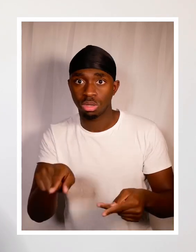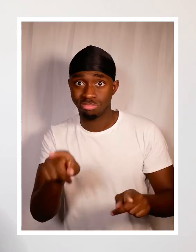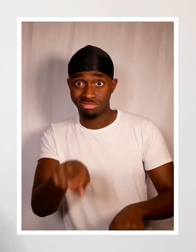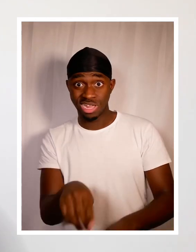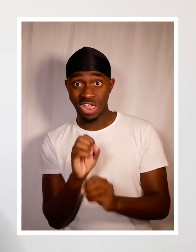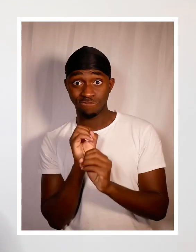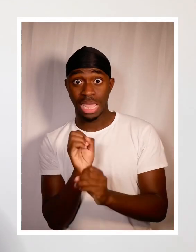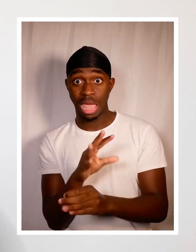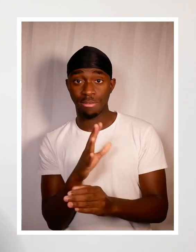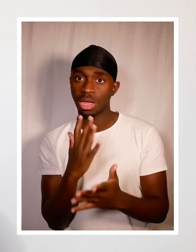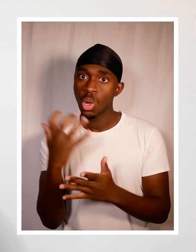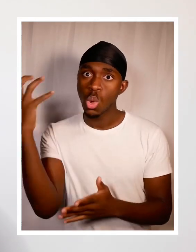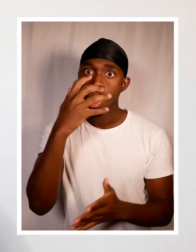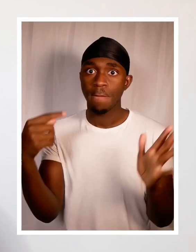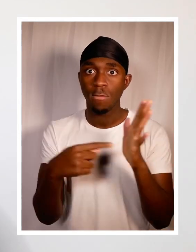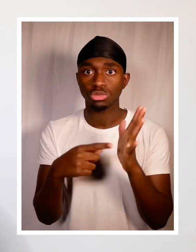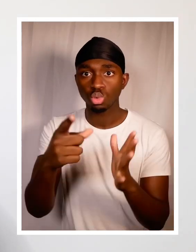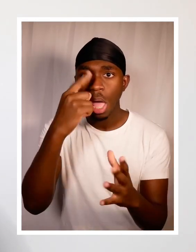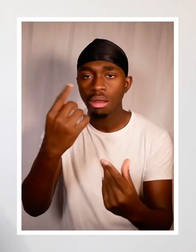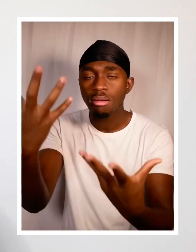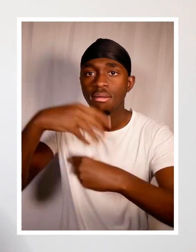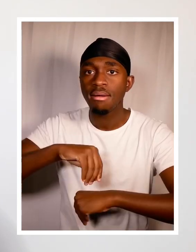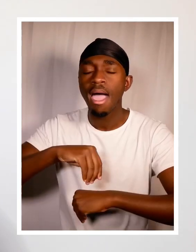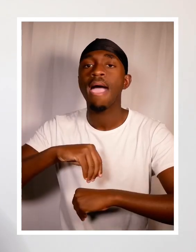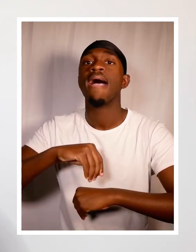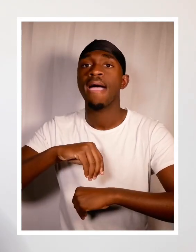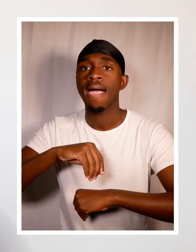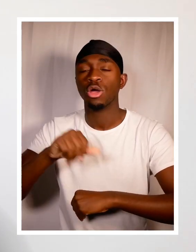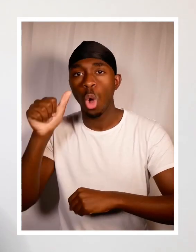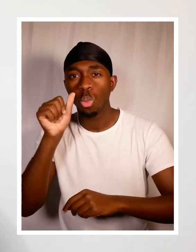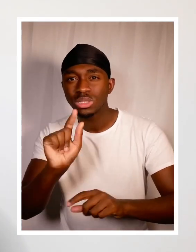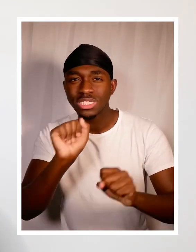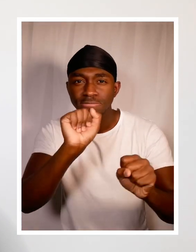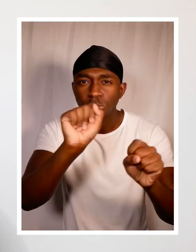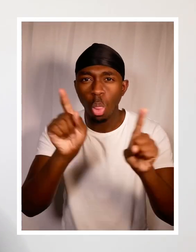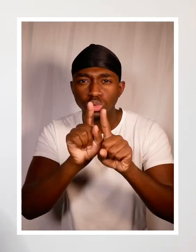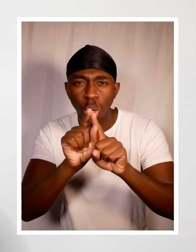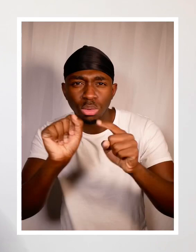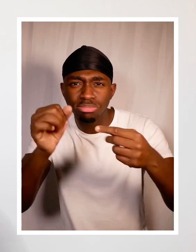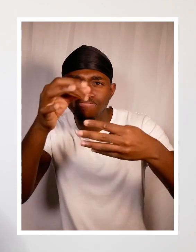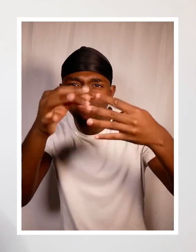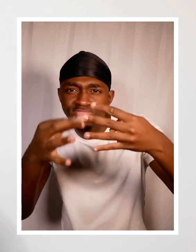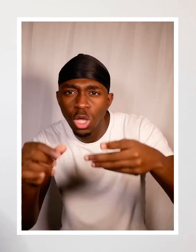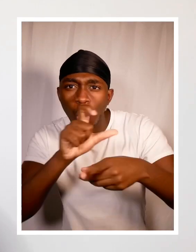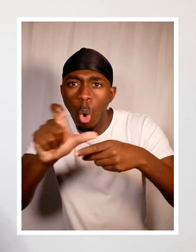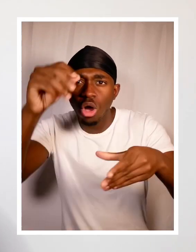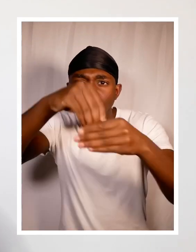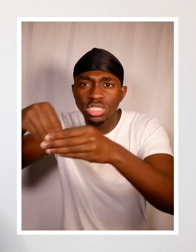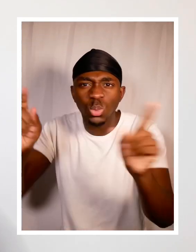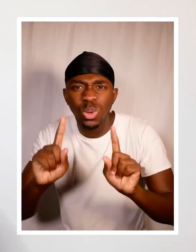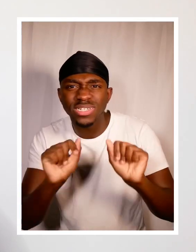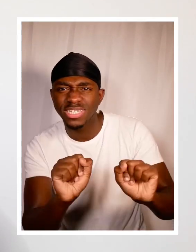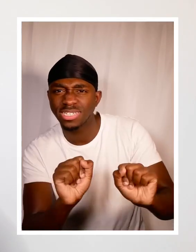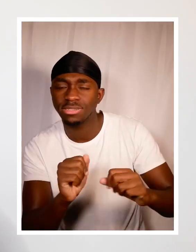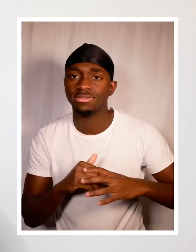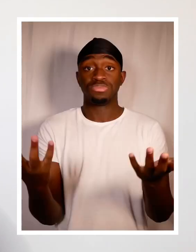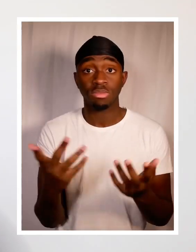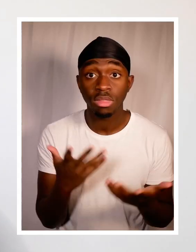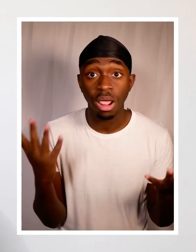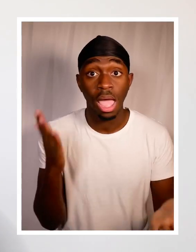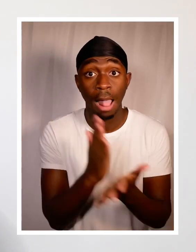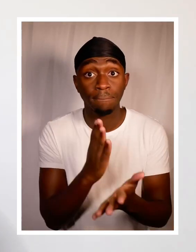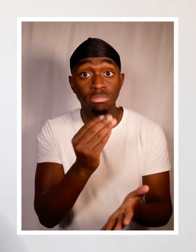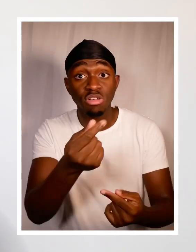course and then on top of that read the reviews under it because there are some courses while it's expensive you can